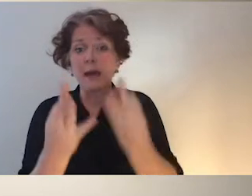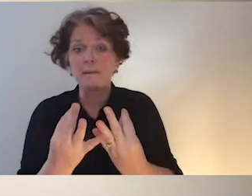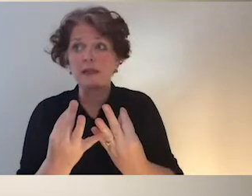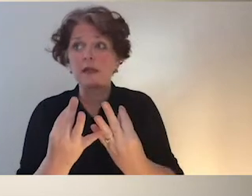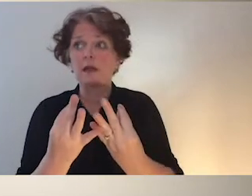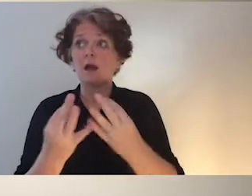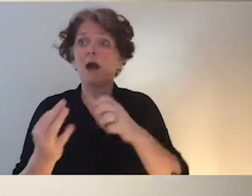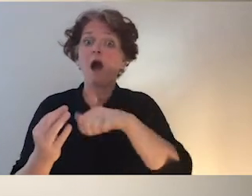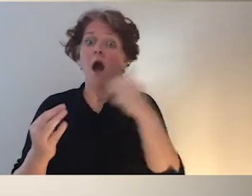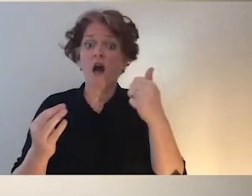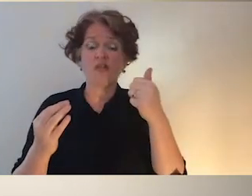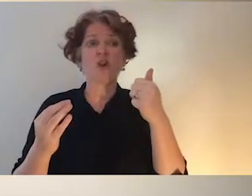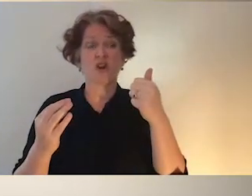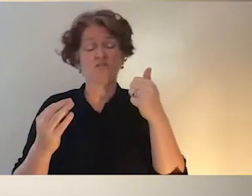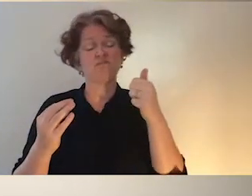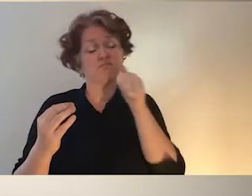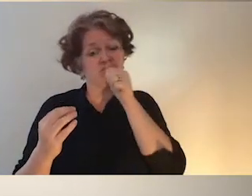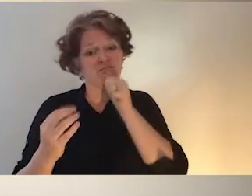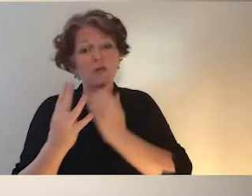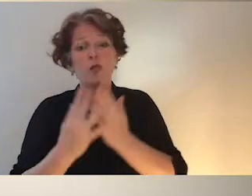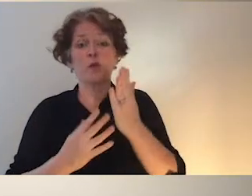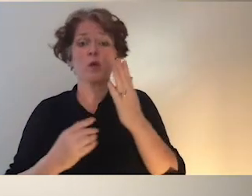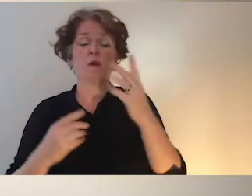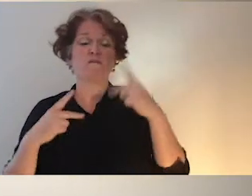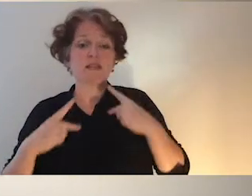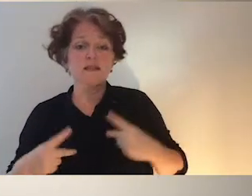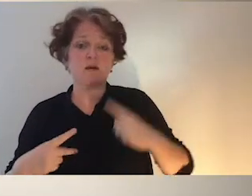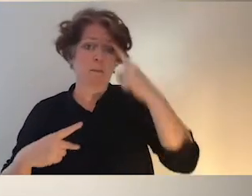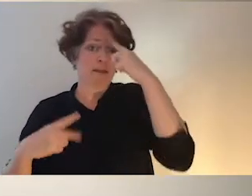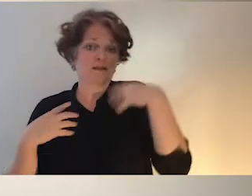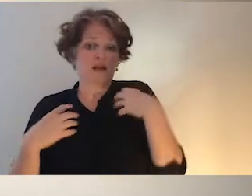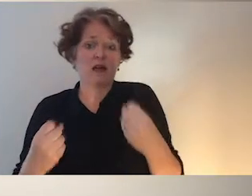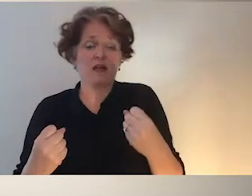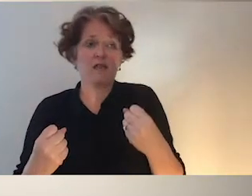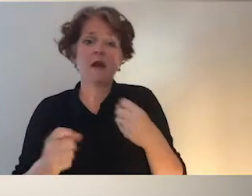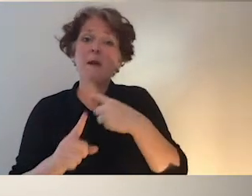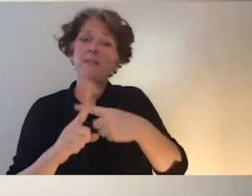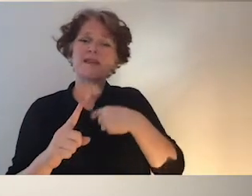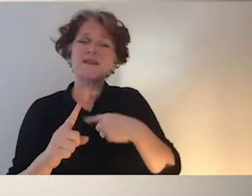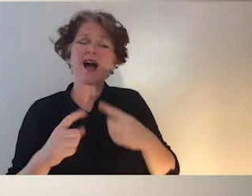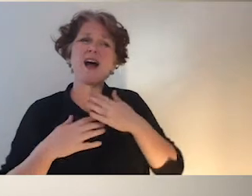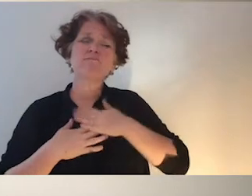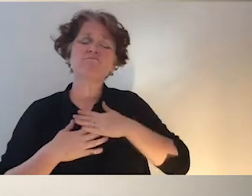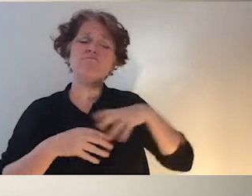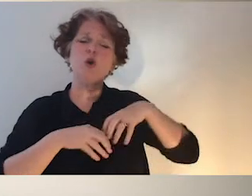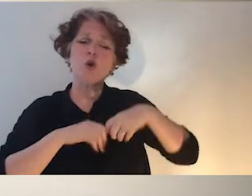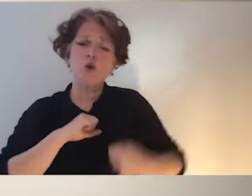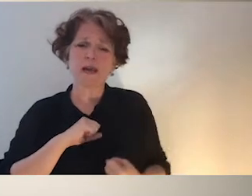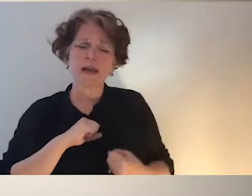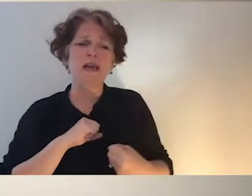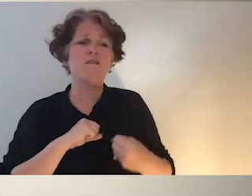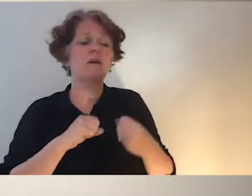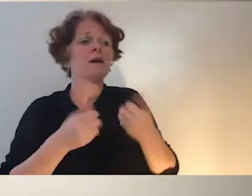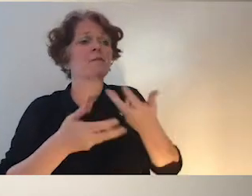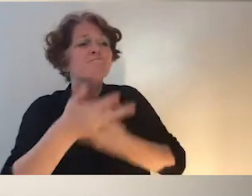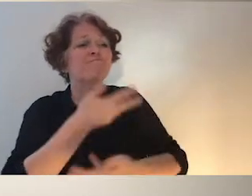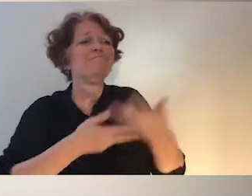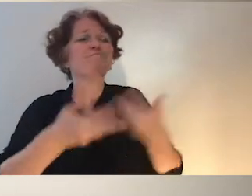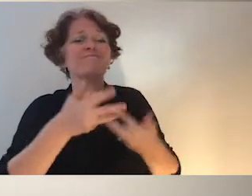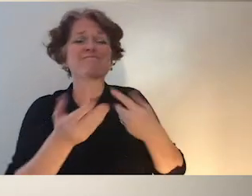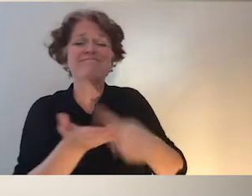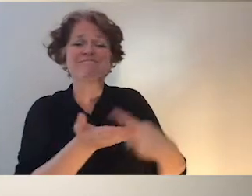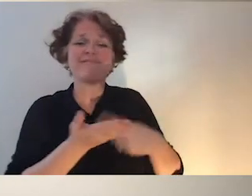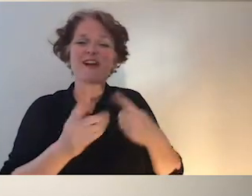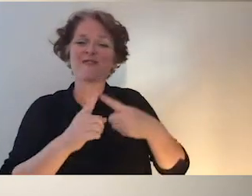others have faced physical and mental health challenges. Personally, I mourn the loss of face-to-face discussions with my classmates on the second floor of